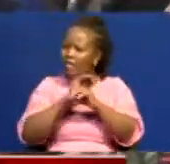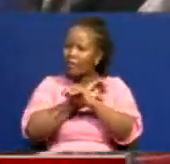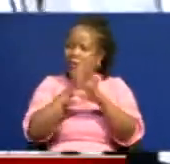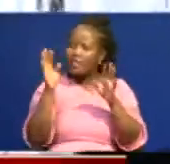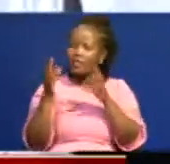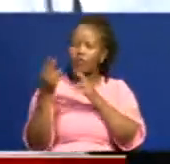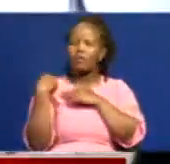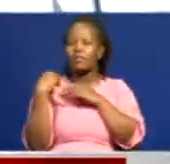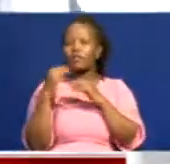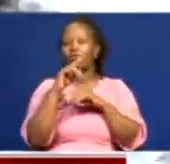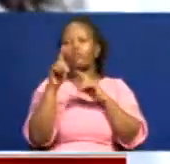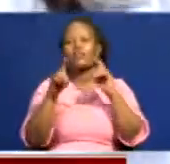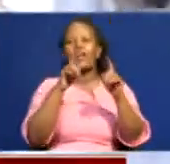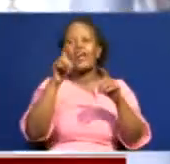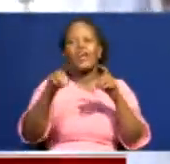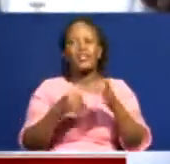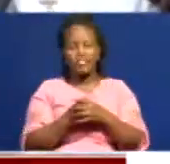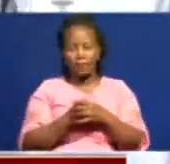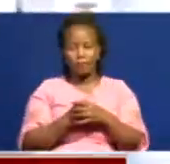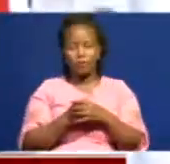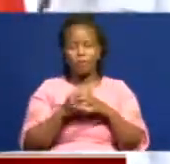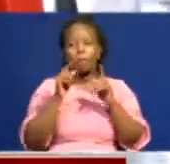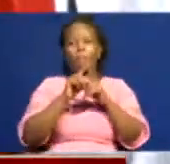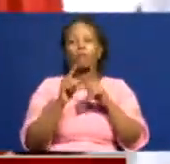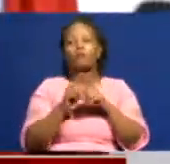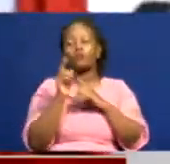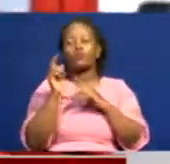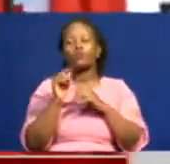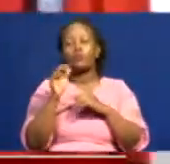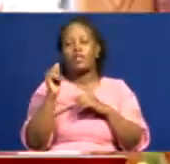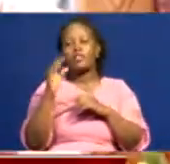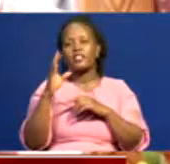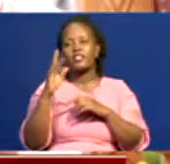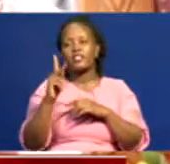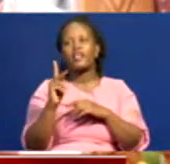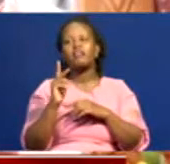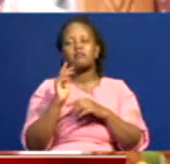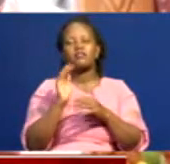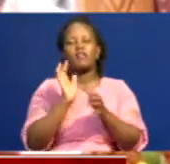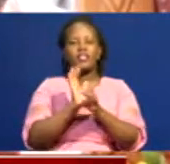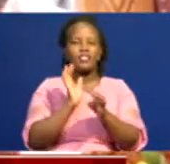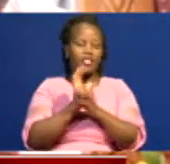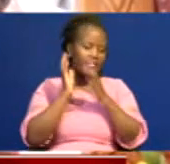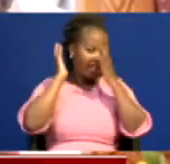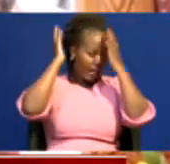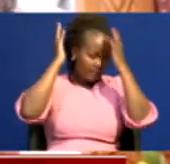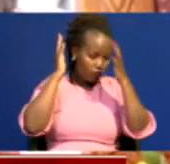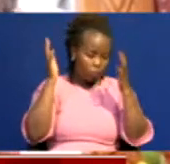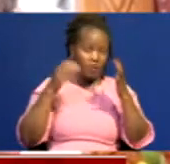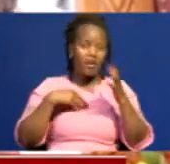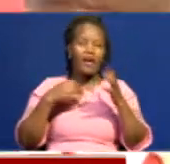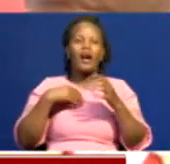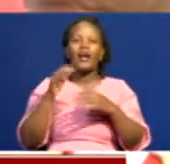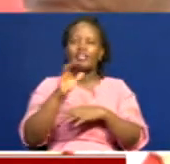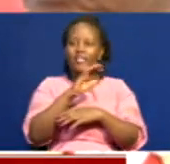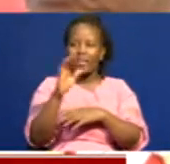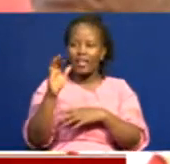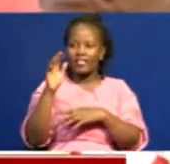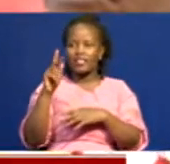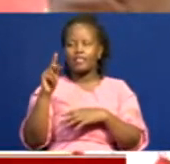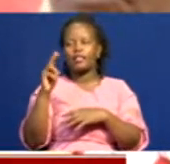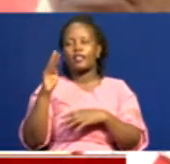exam. The Anglican Church Archbishop Jackson Ole Sapit has also called on NEC to own up to mistakes.